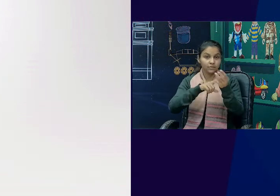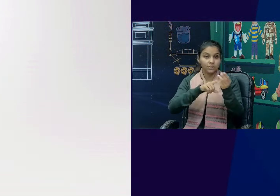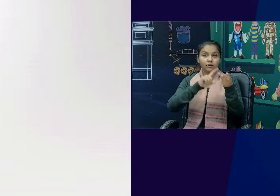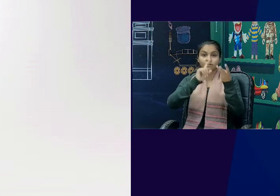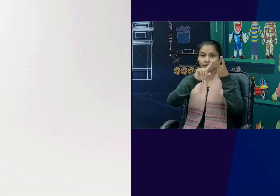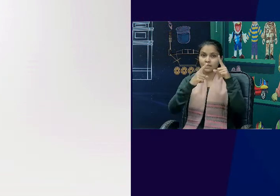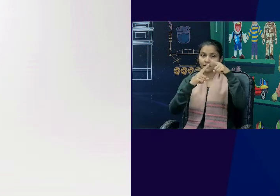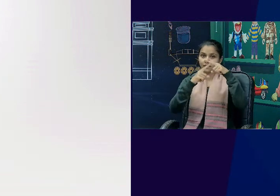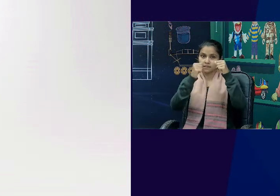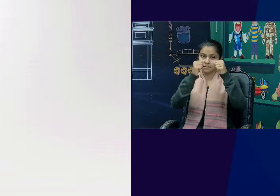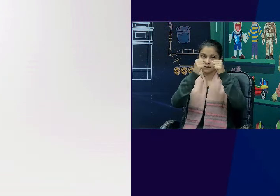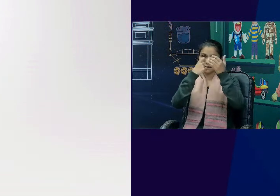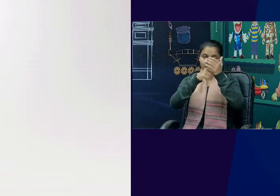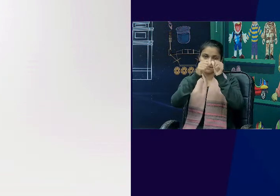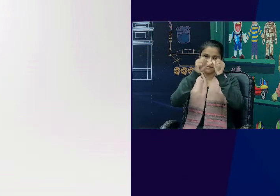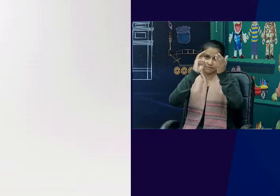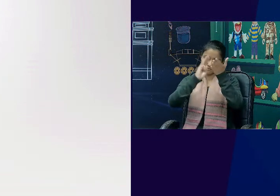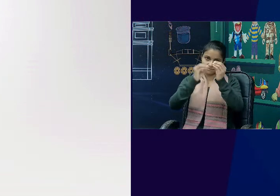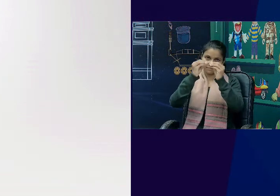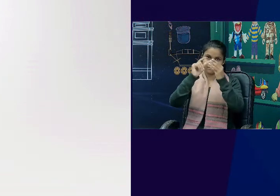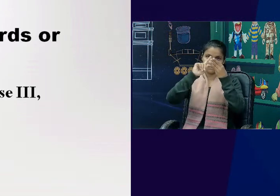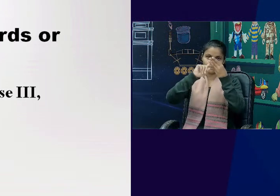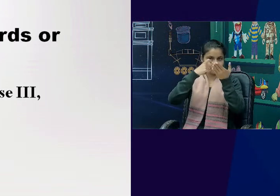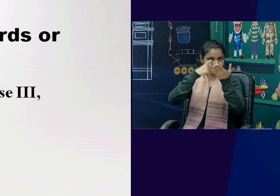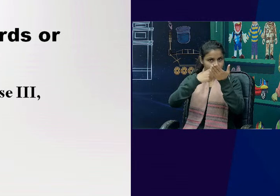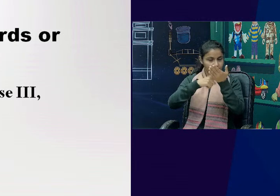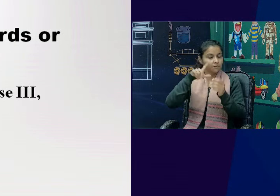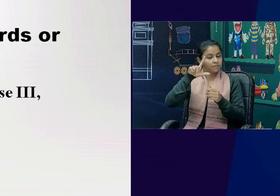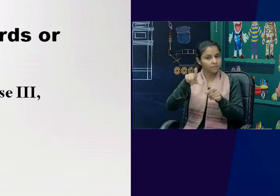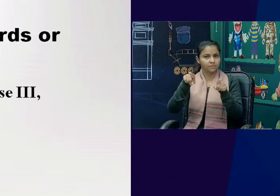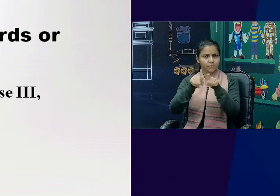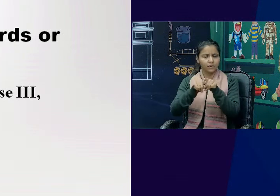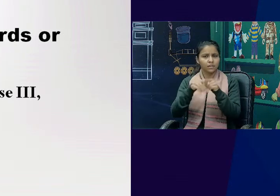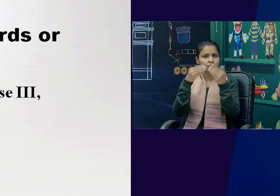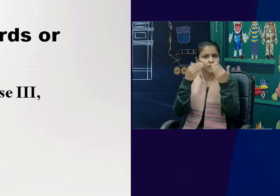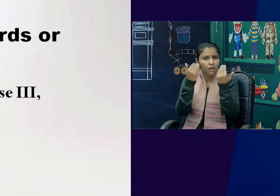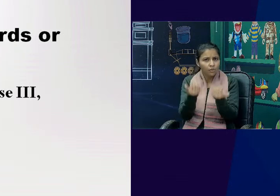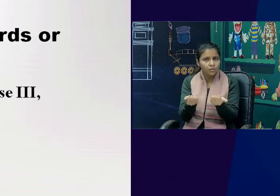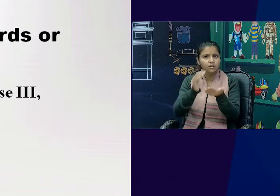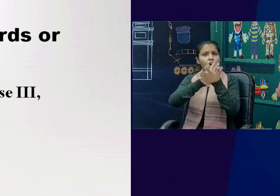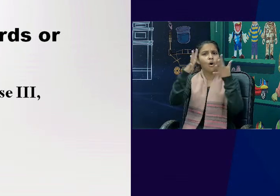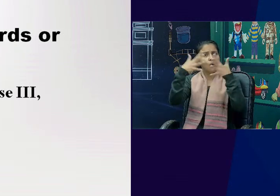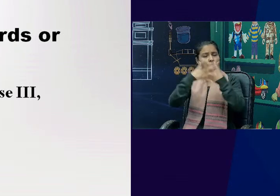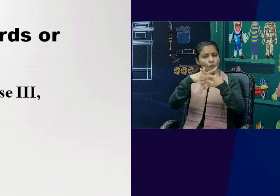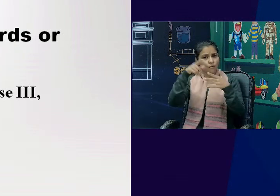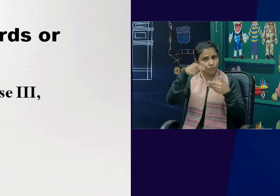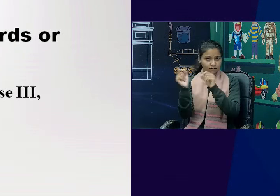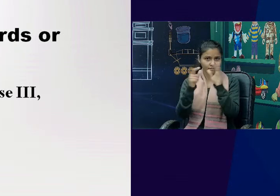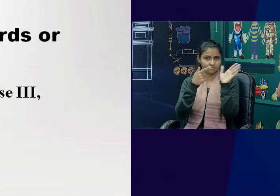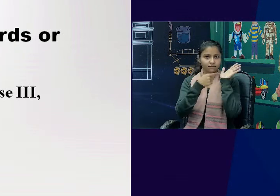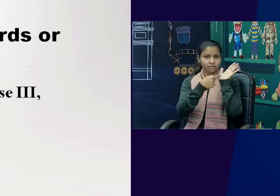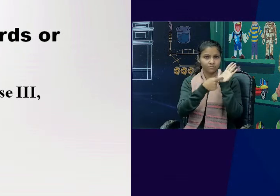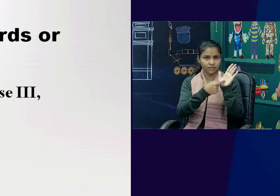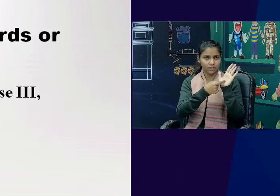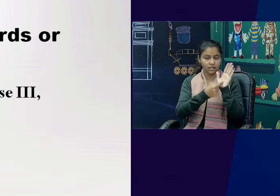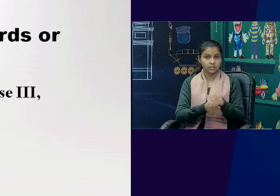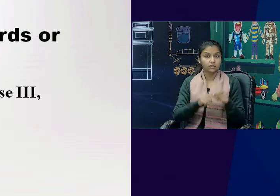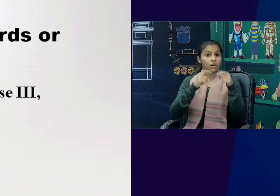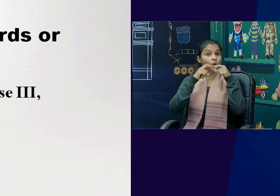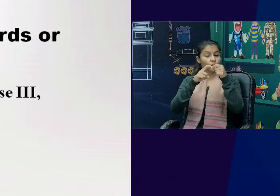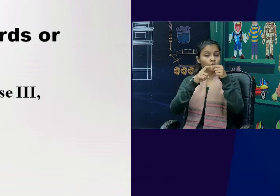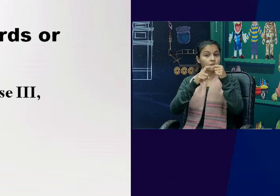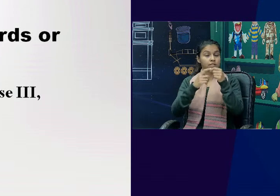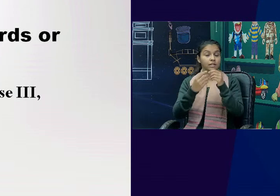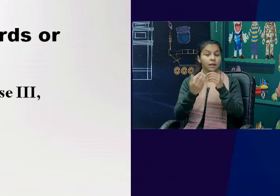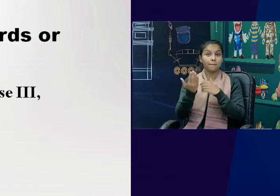Now it's time for the homework, sir, and the modified homework. Yes. See, for the homework, it is there was a question in the back